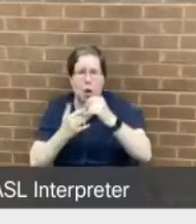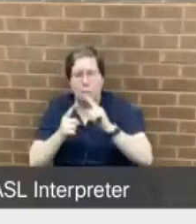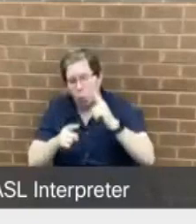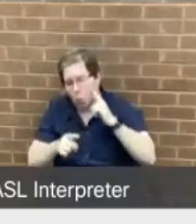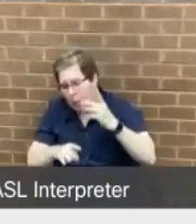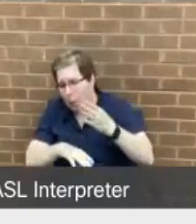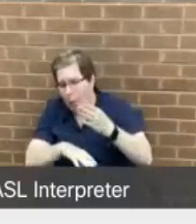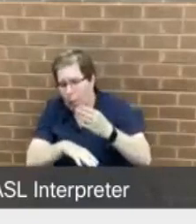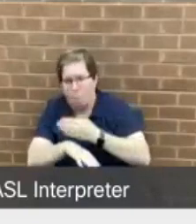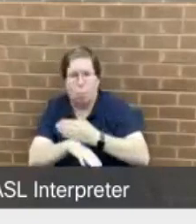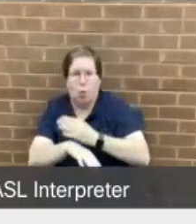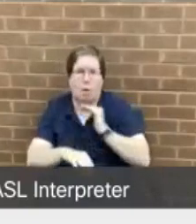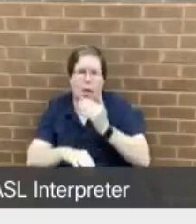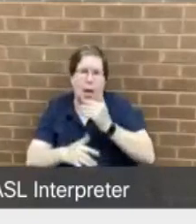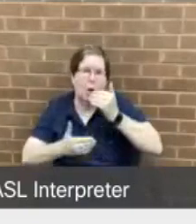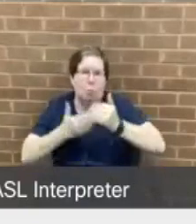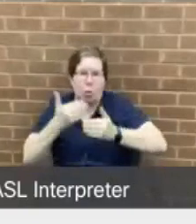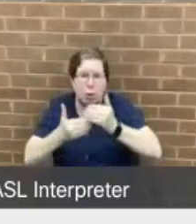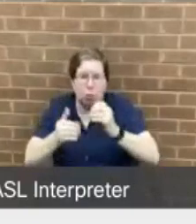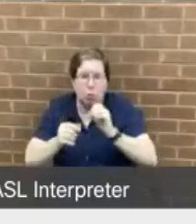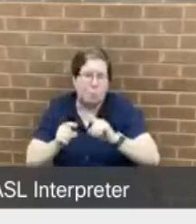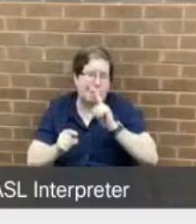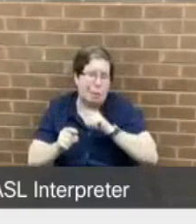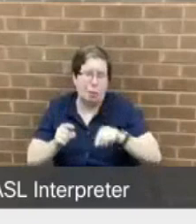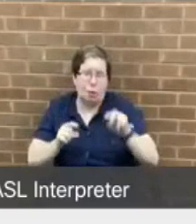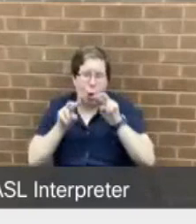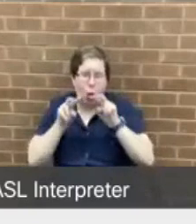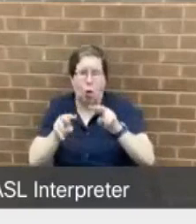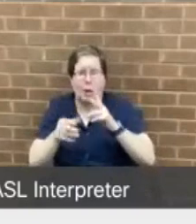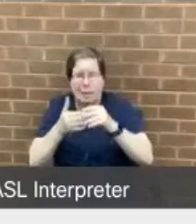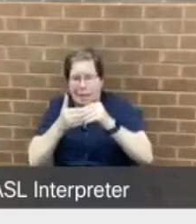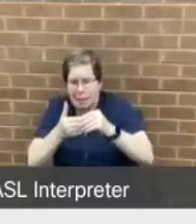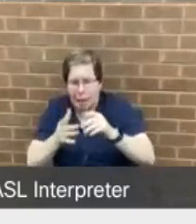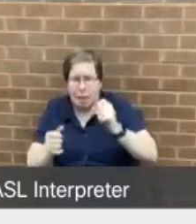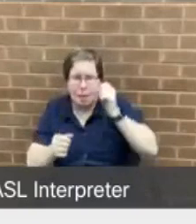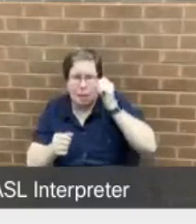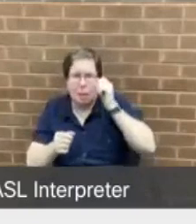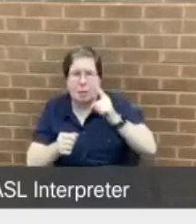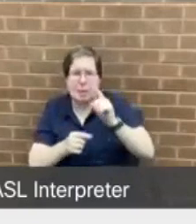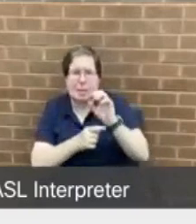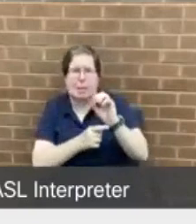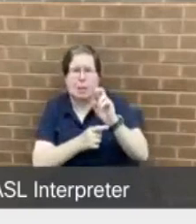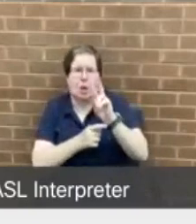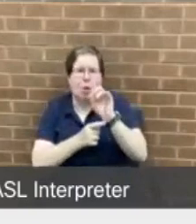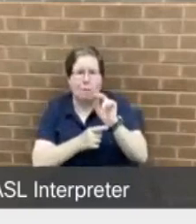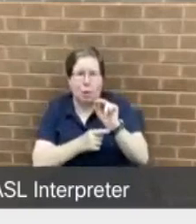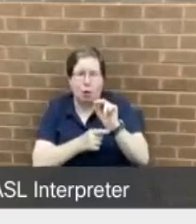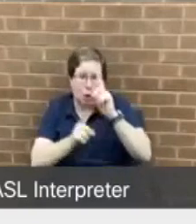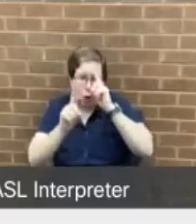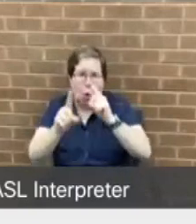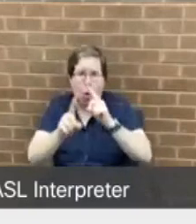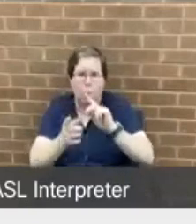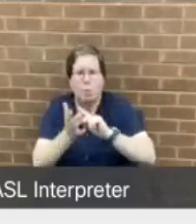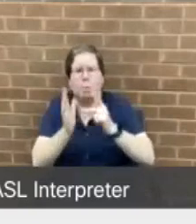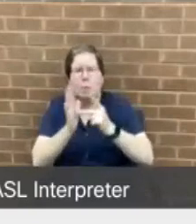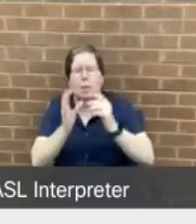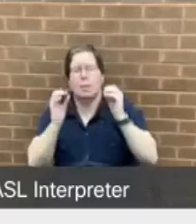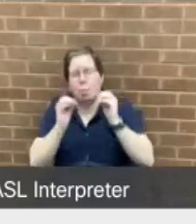procedures through the lens of the context guide and with a Vision Zero goal will make our roadways safer for